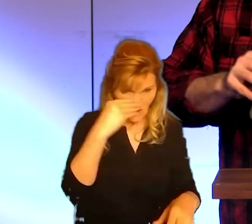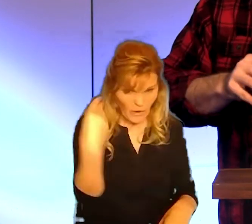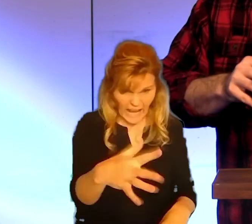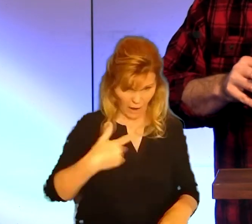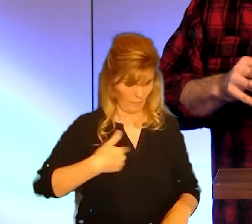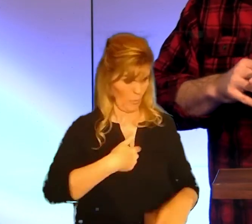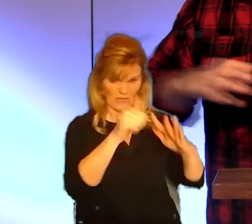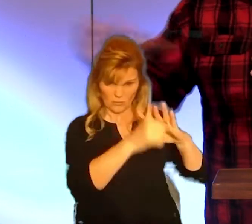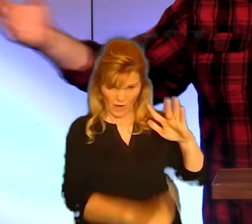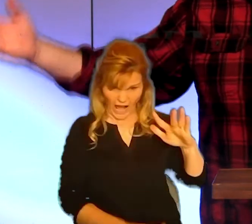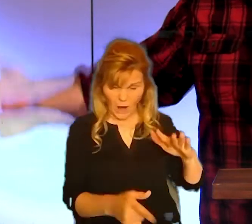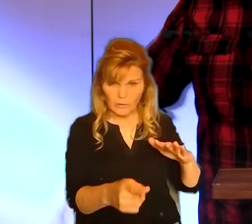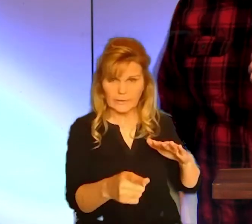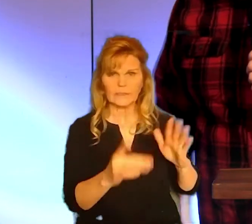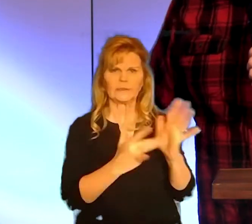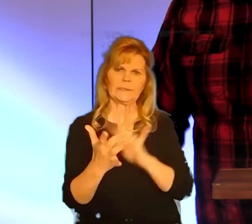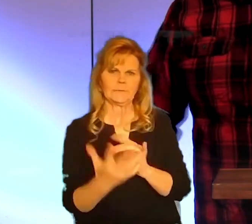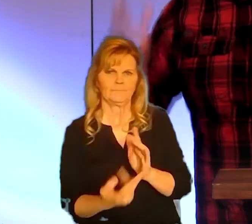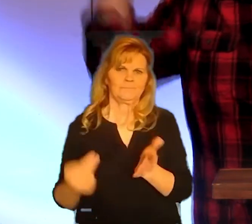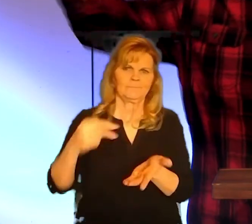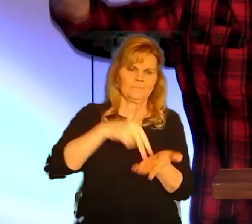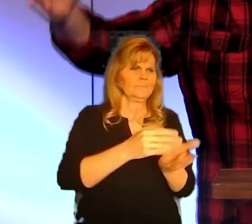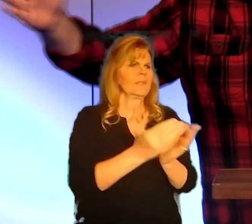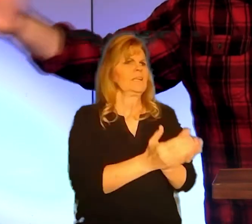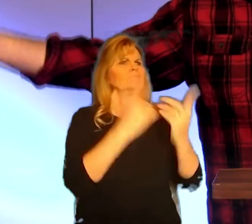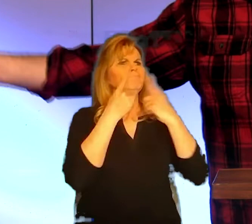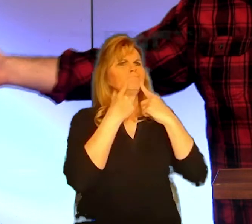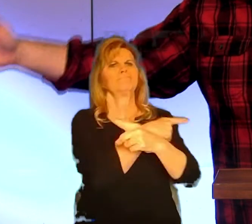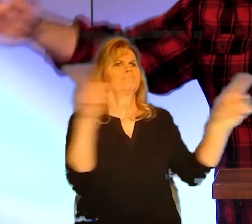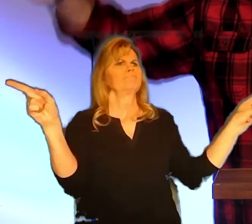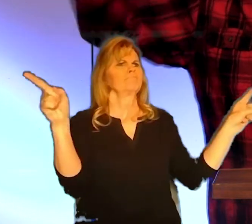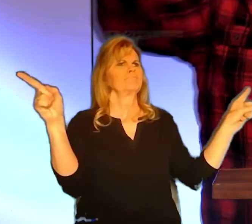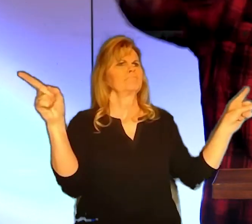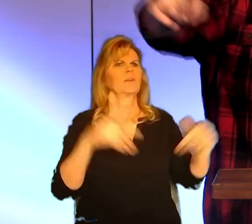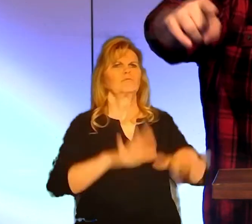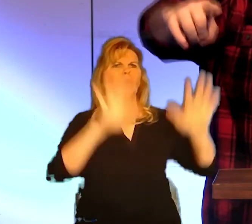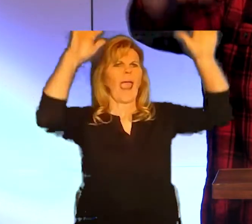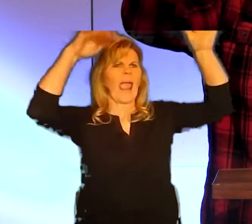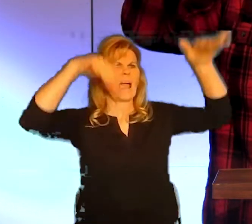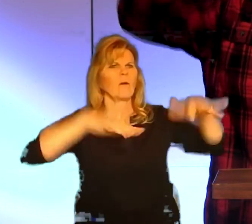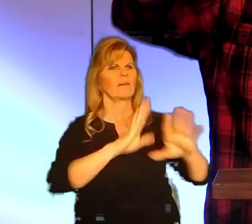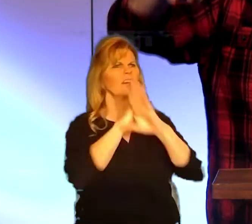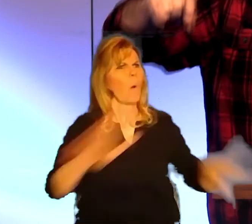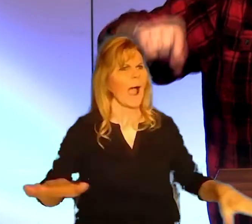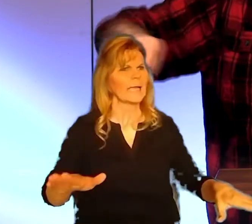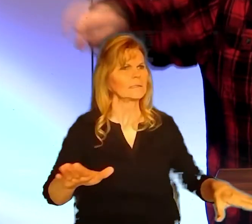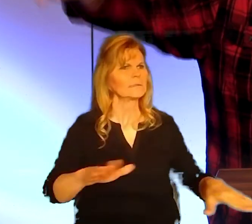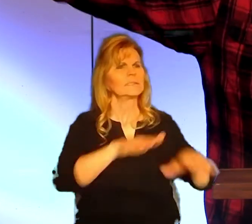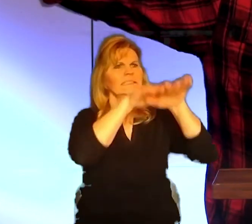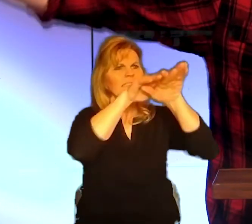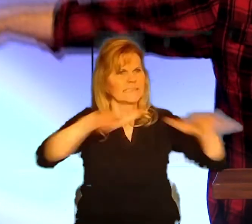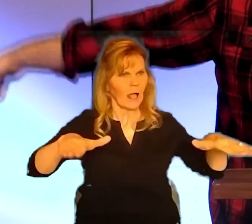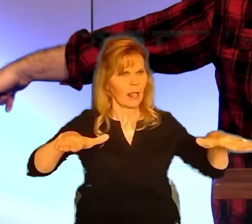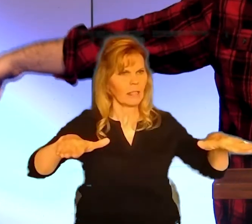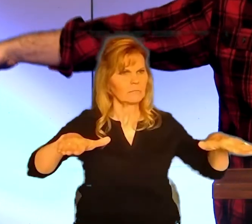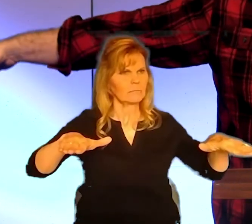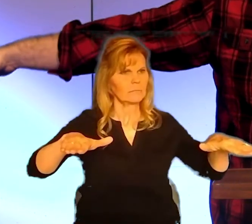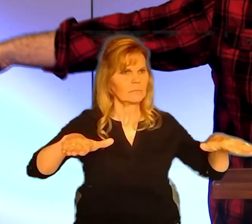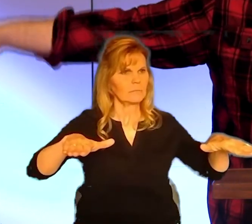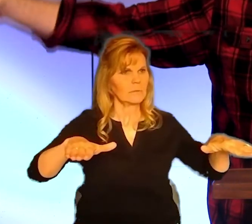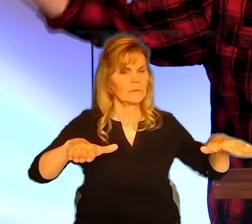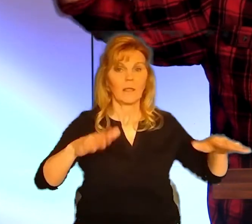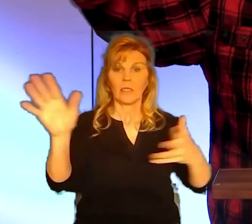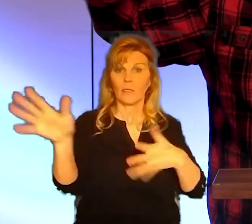drown? He got up, rebuked the wind, and said to the waves, quiet, be still. Then the